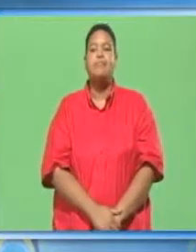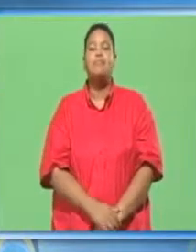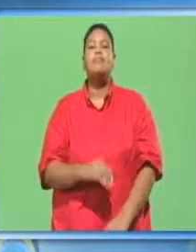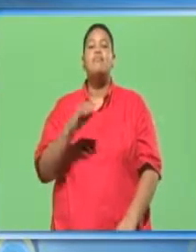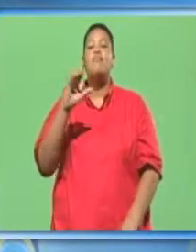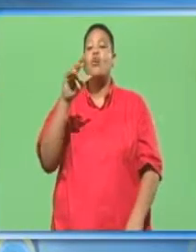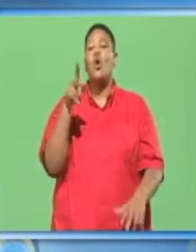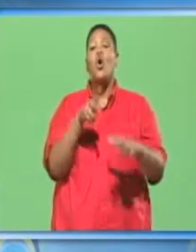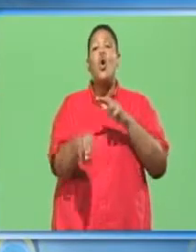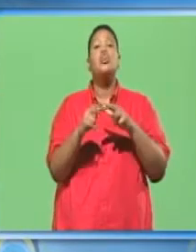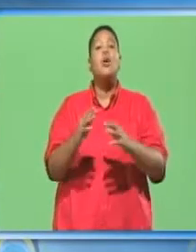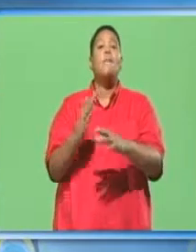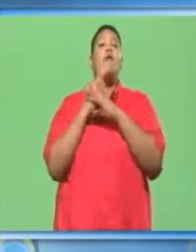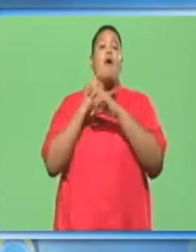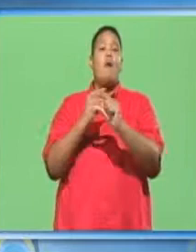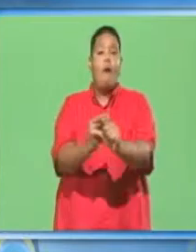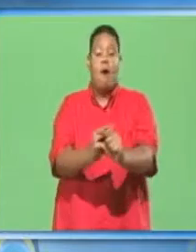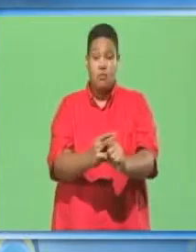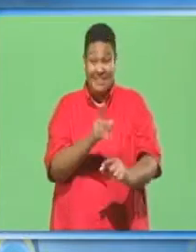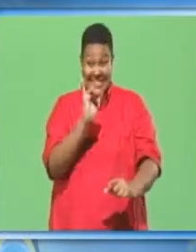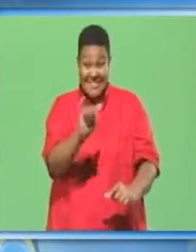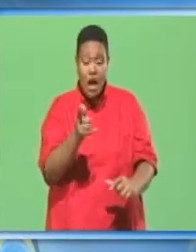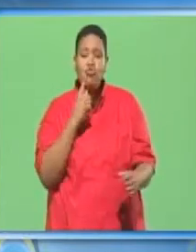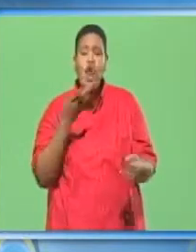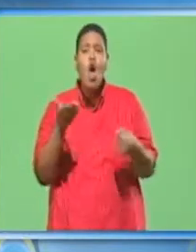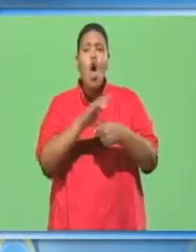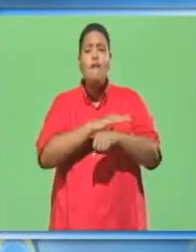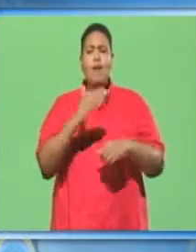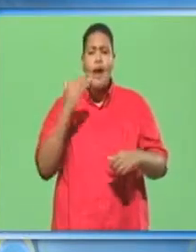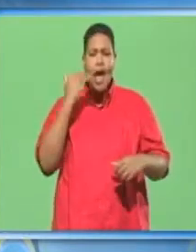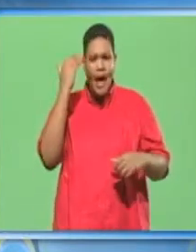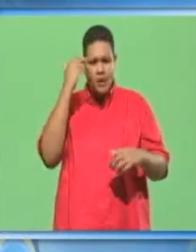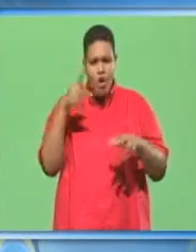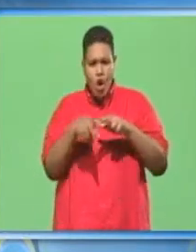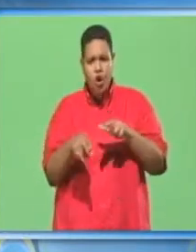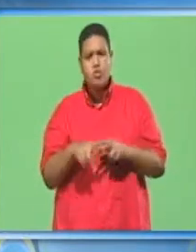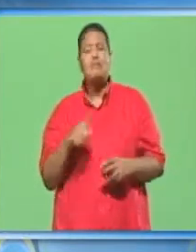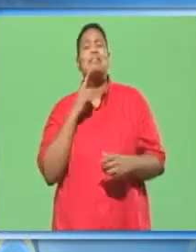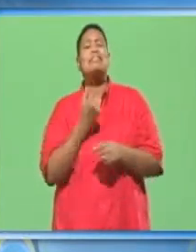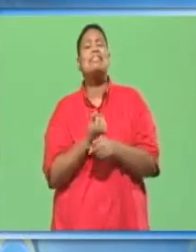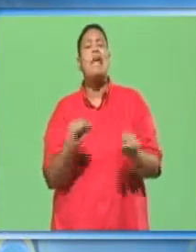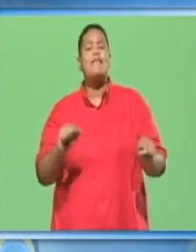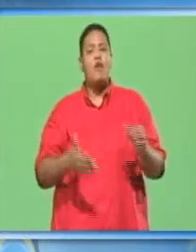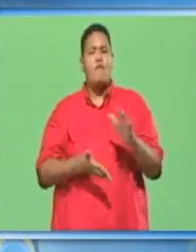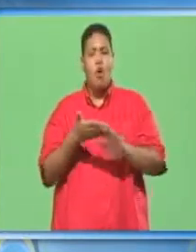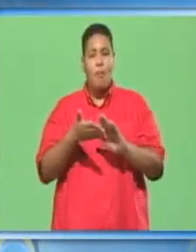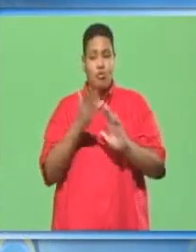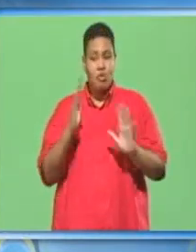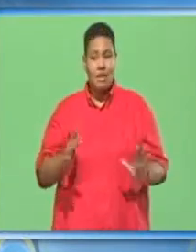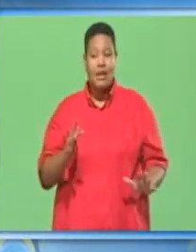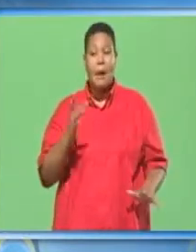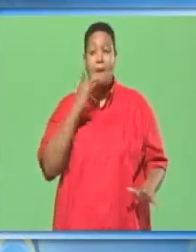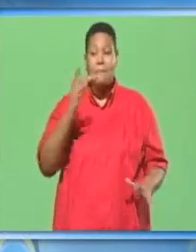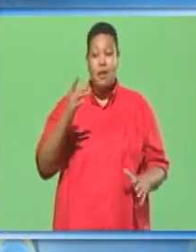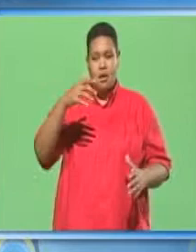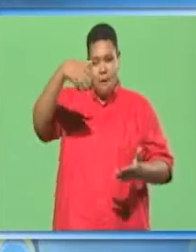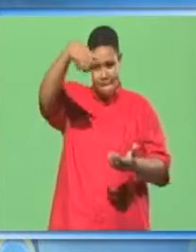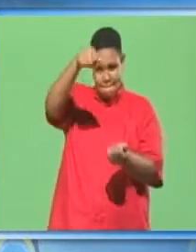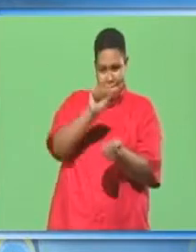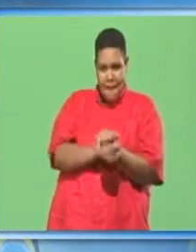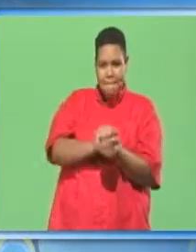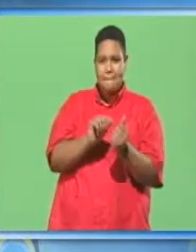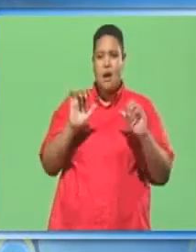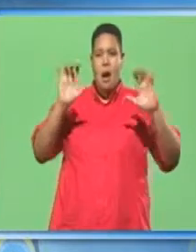Cutter block guard. This covers the cutter head, adding to the safety of the operator. It is hinged at one side